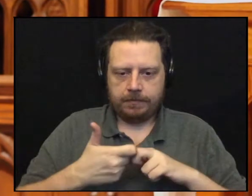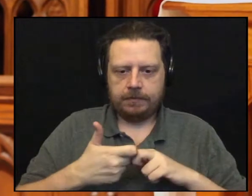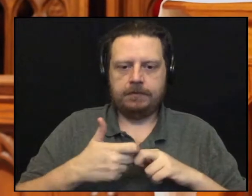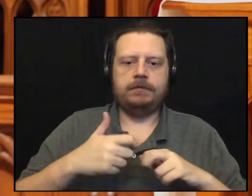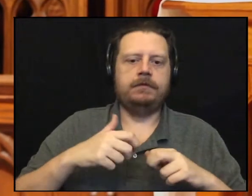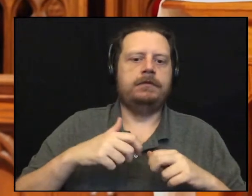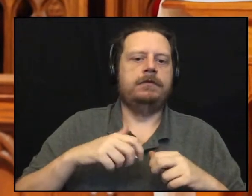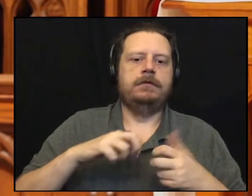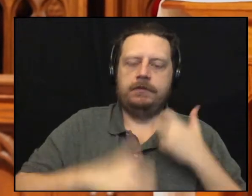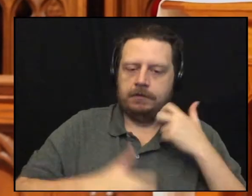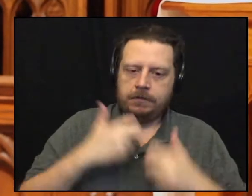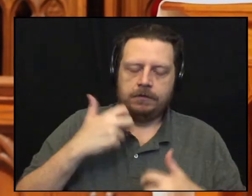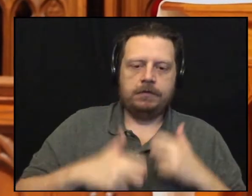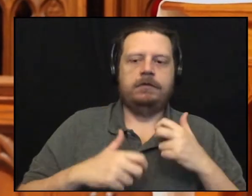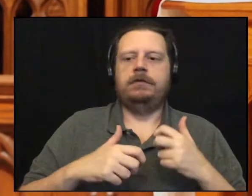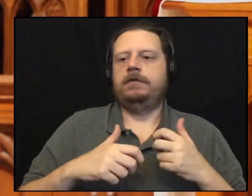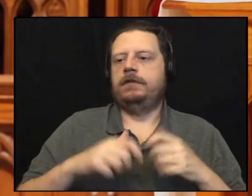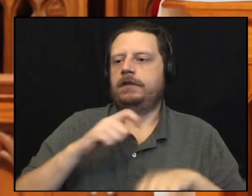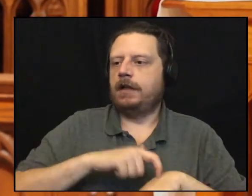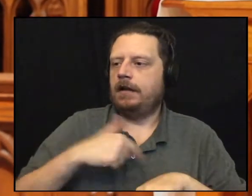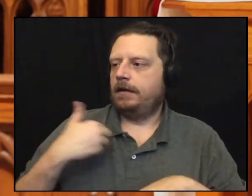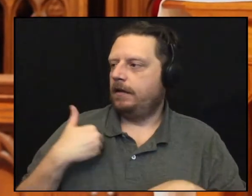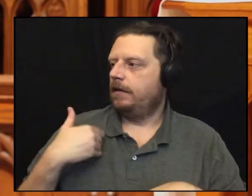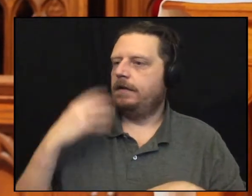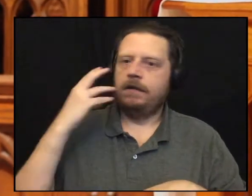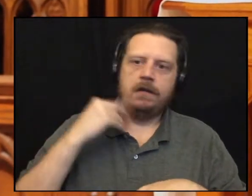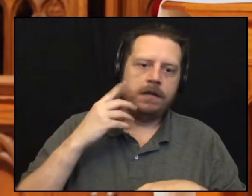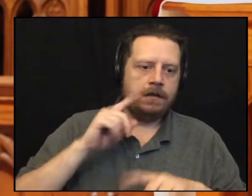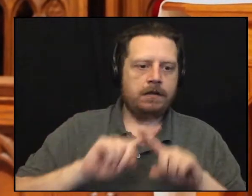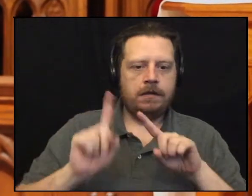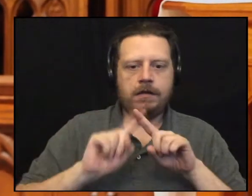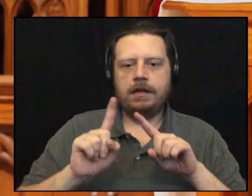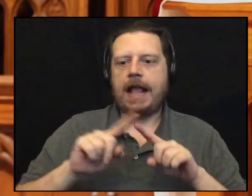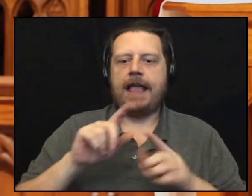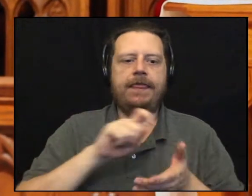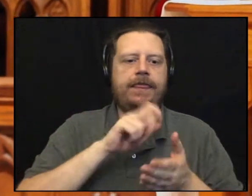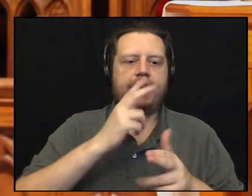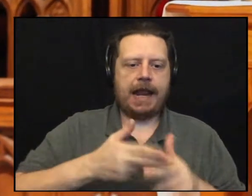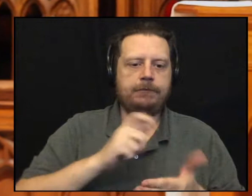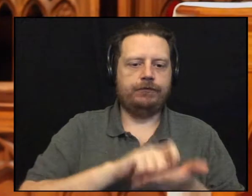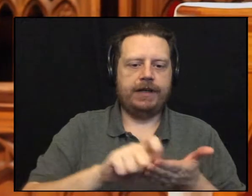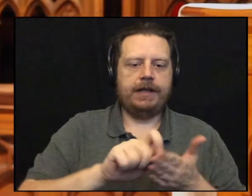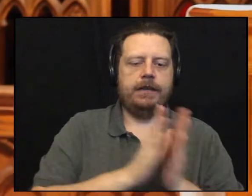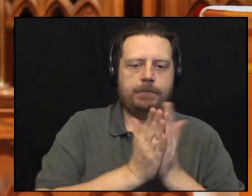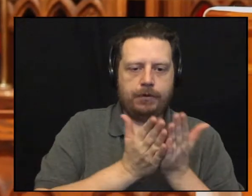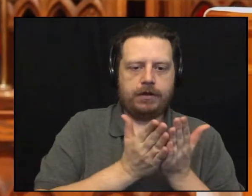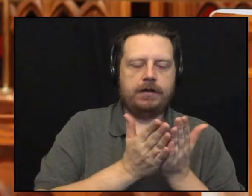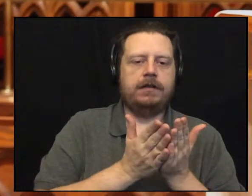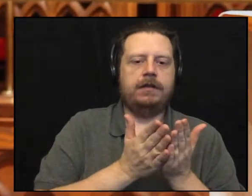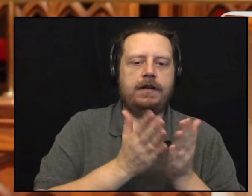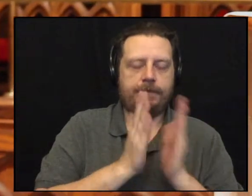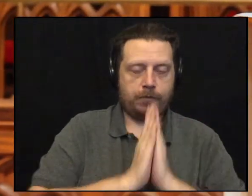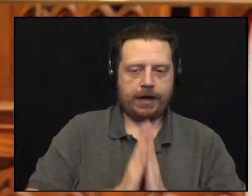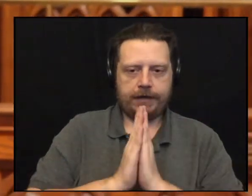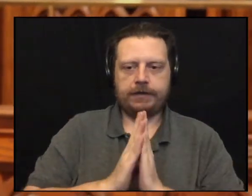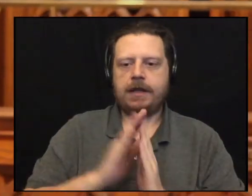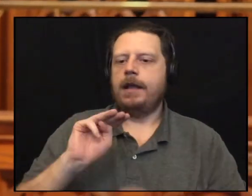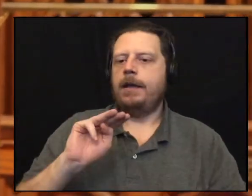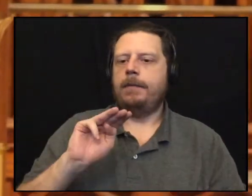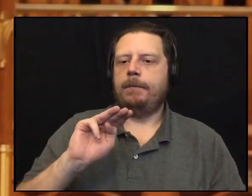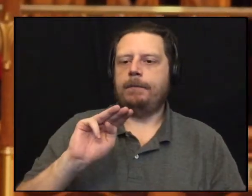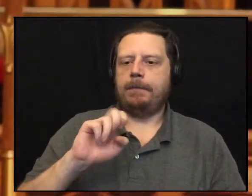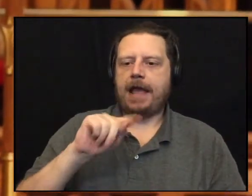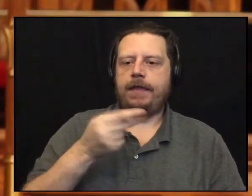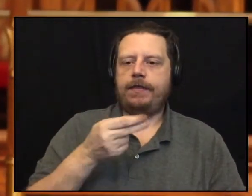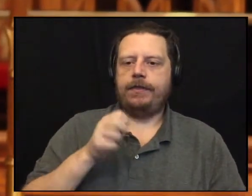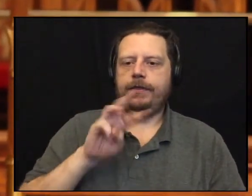those inscribed in our book of intention, we pray especially for Matthew and Timothy. We